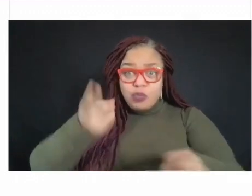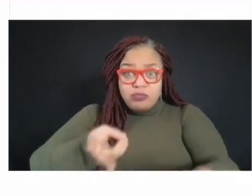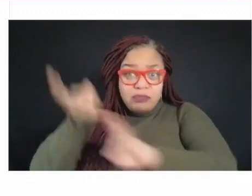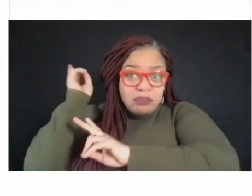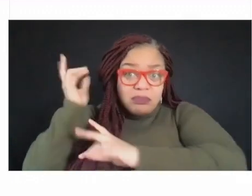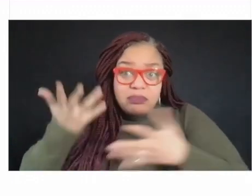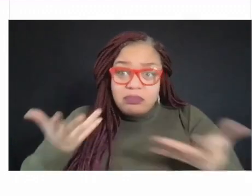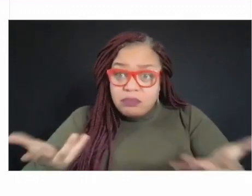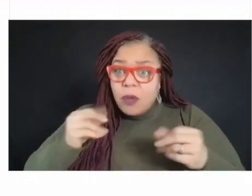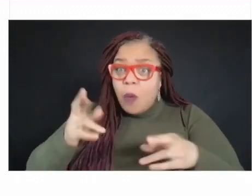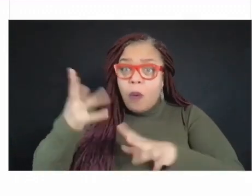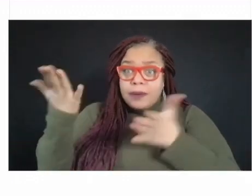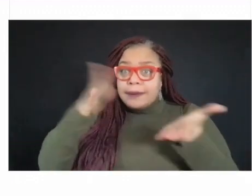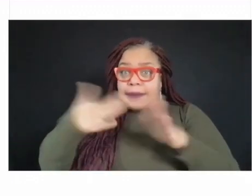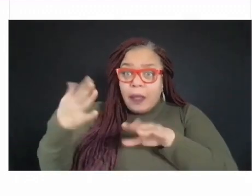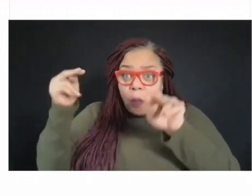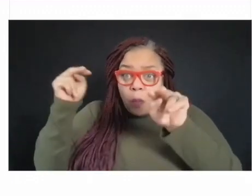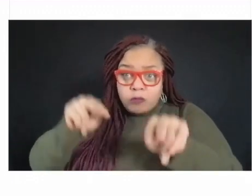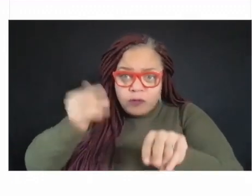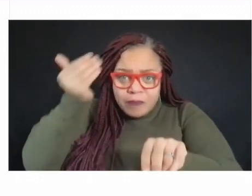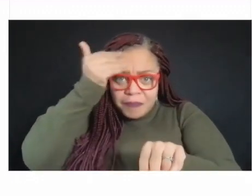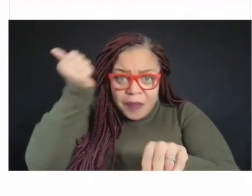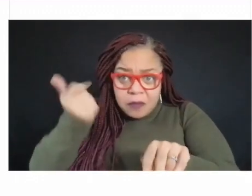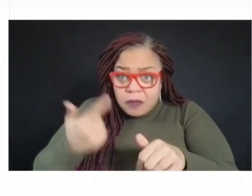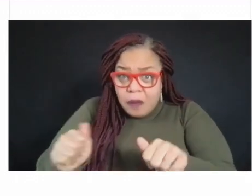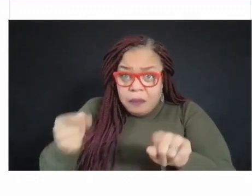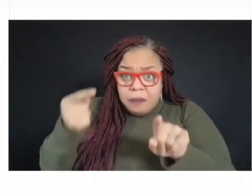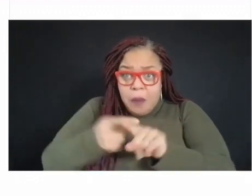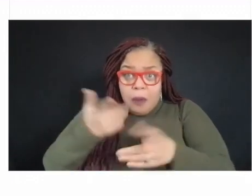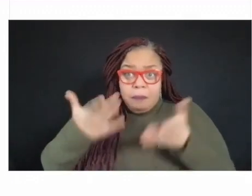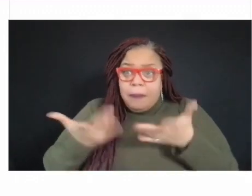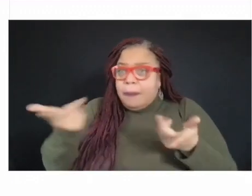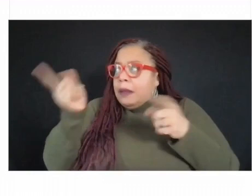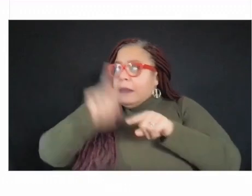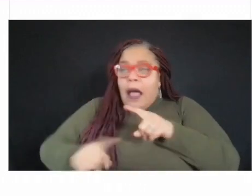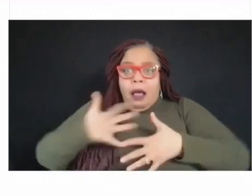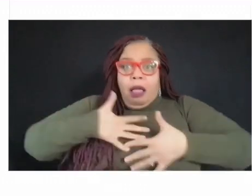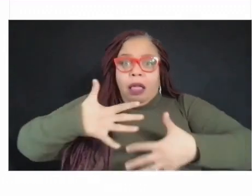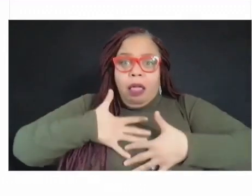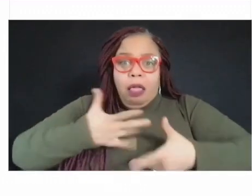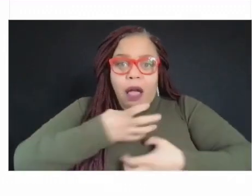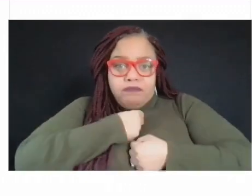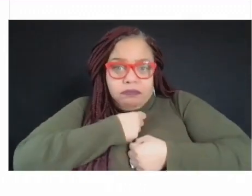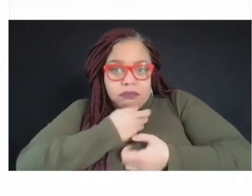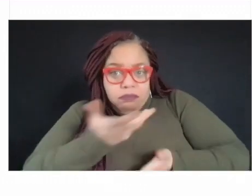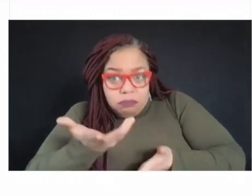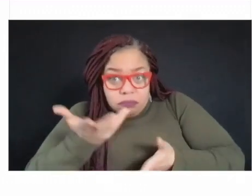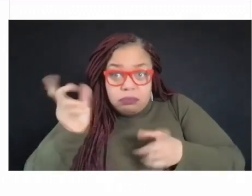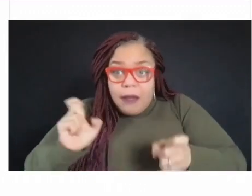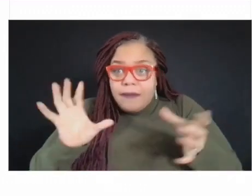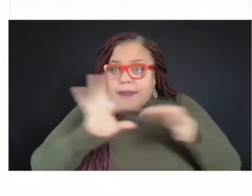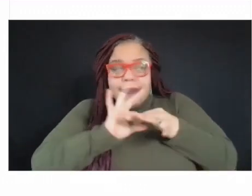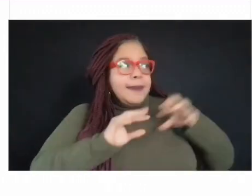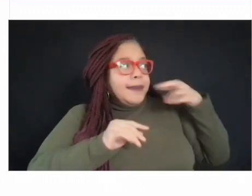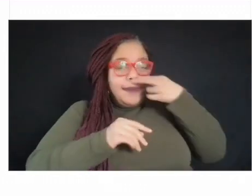you may lose the ability to breathe on your own and you're hooked up to a machine, right? These are the sorts of things where,